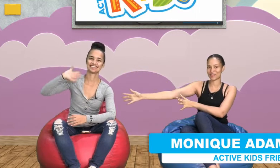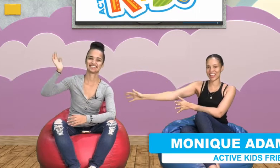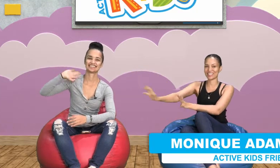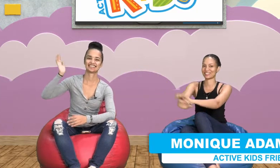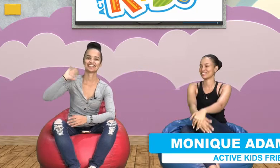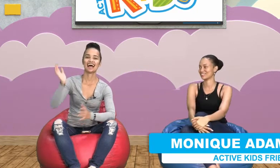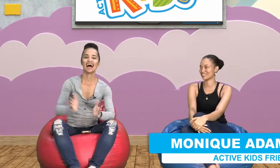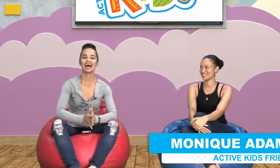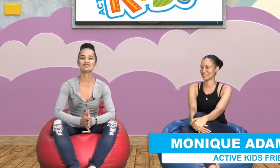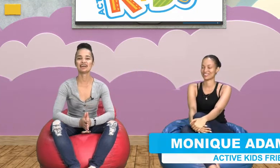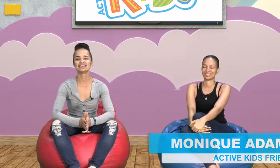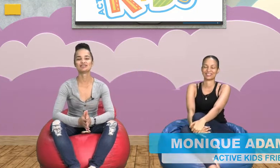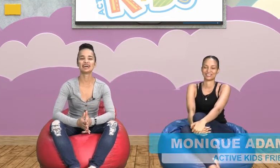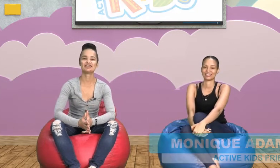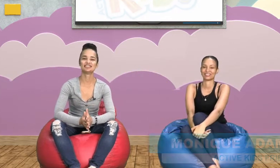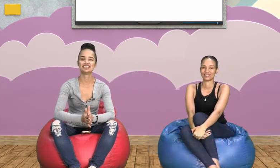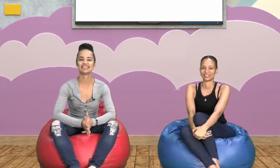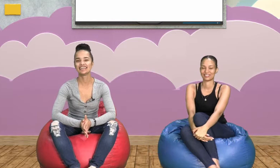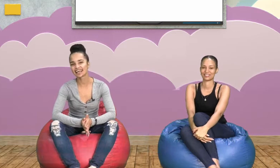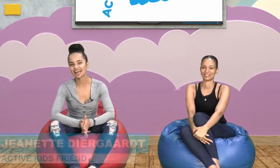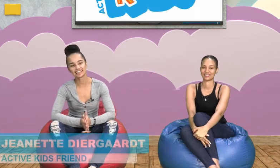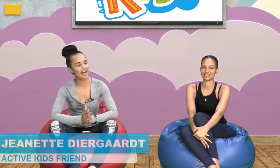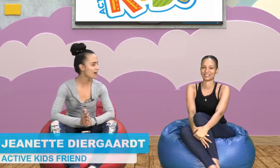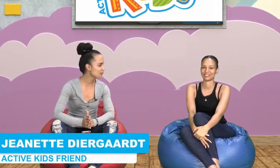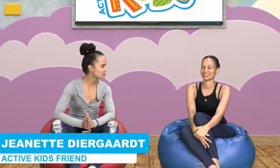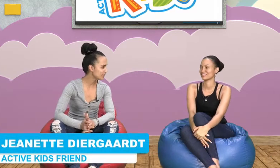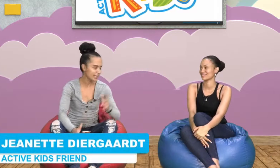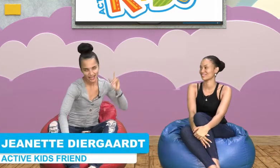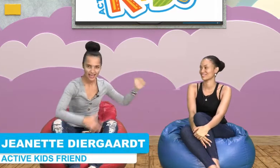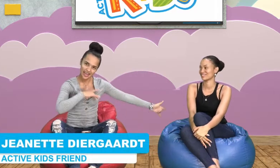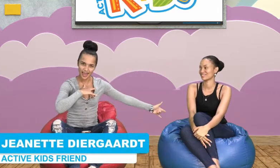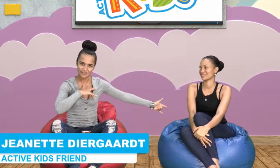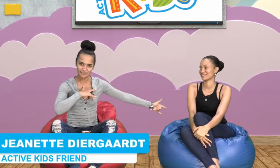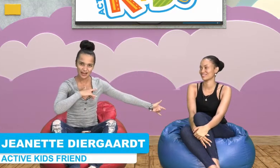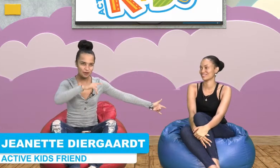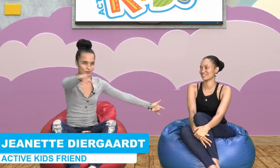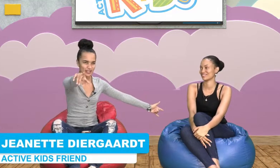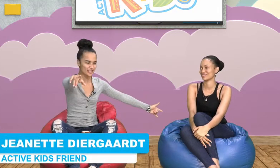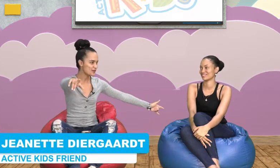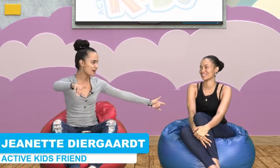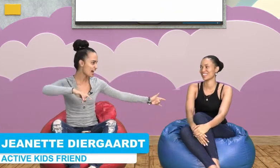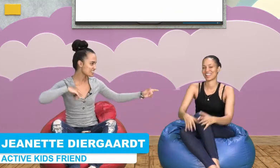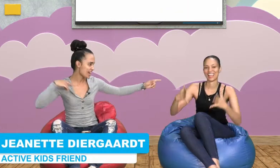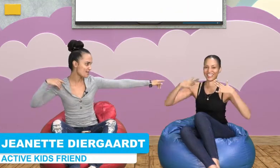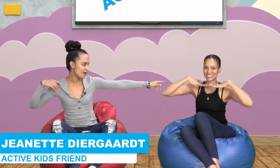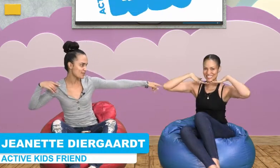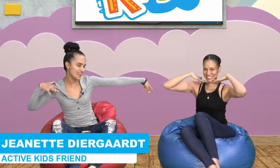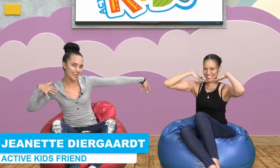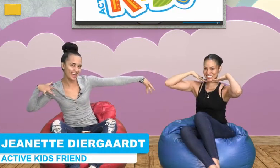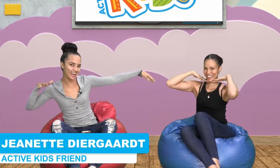next to me. Hi friends, my name is Sinead Dierkart and I will be having fun with you guys